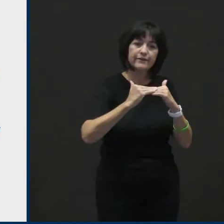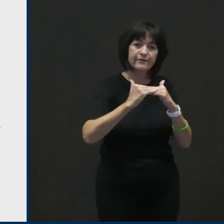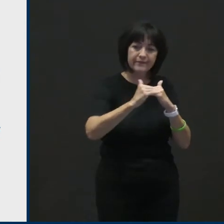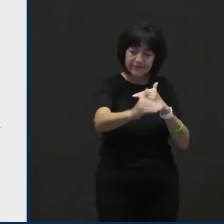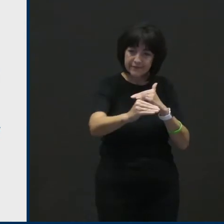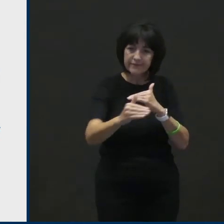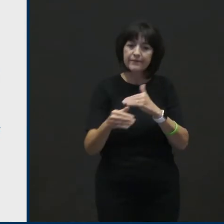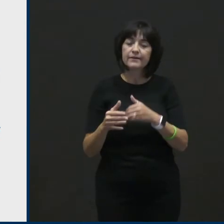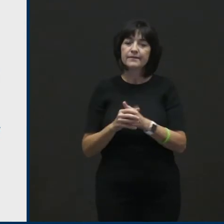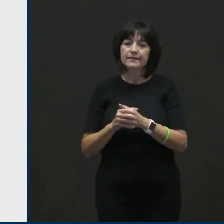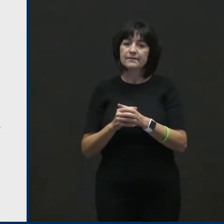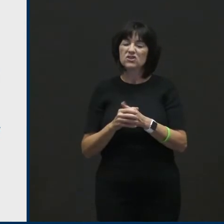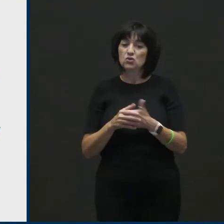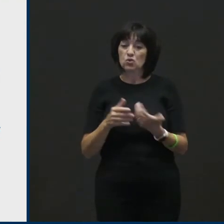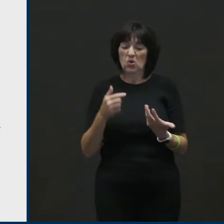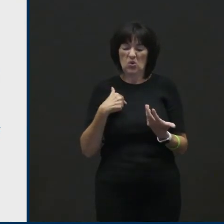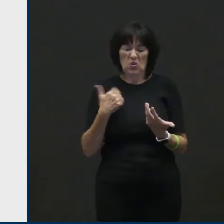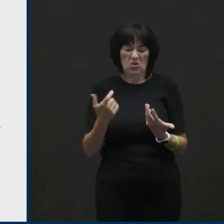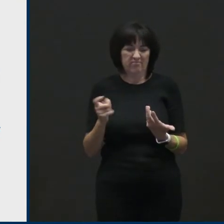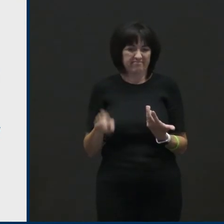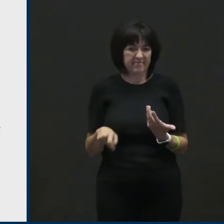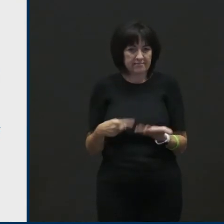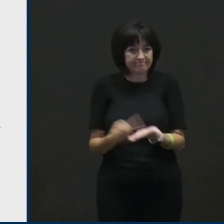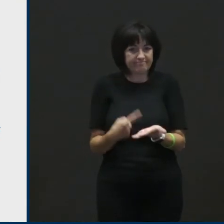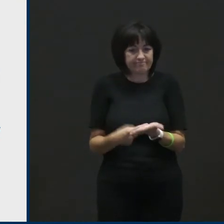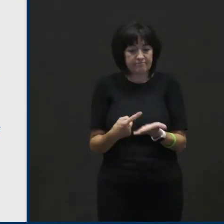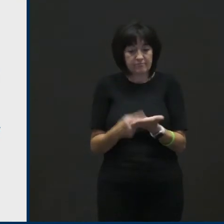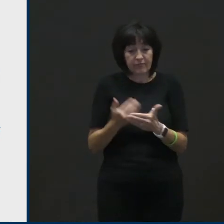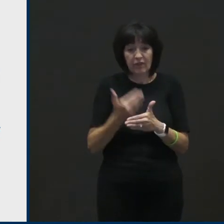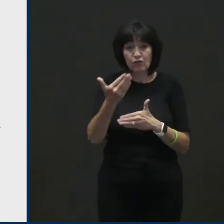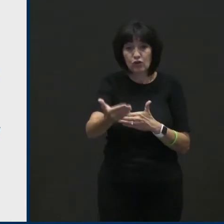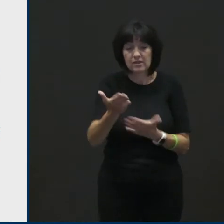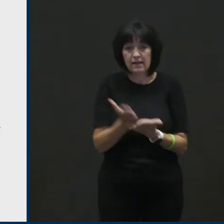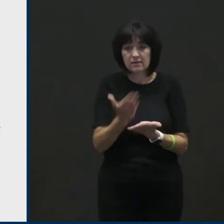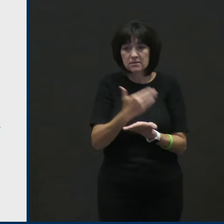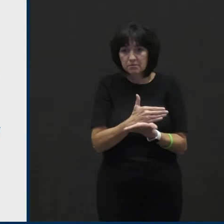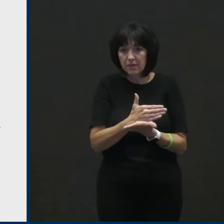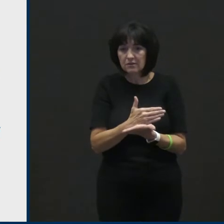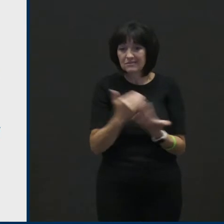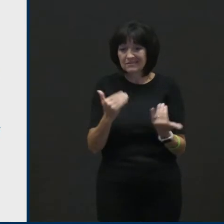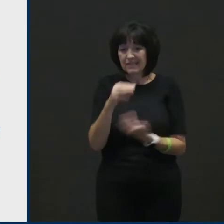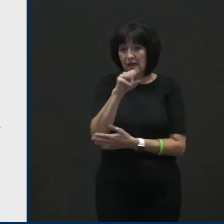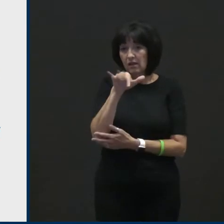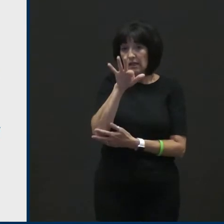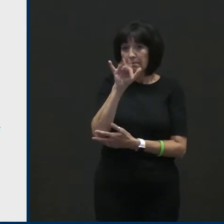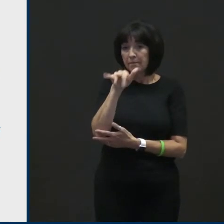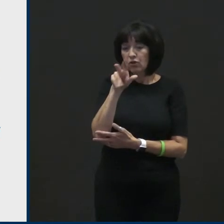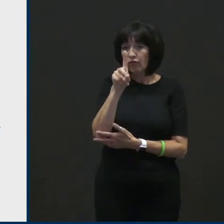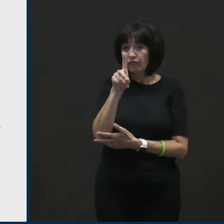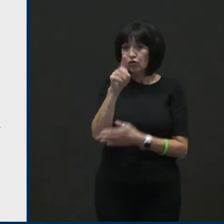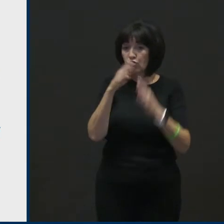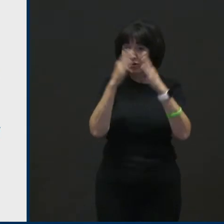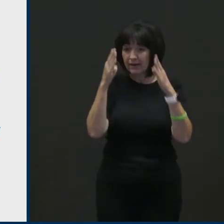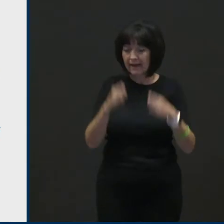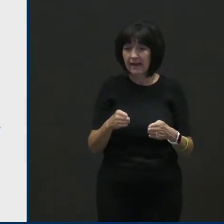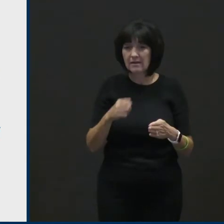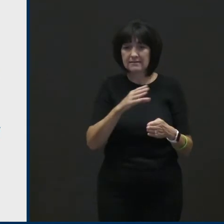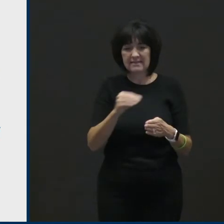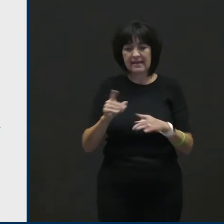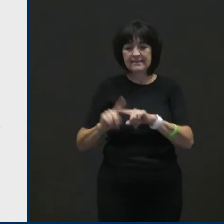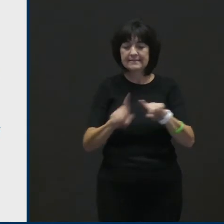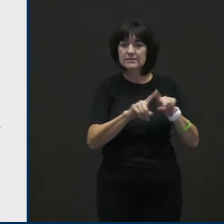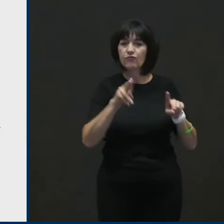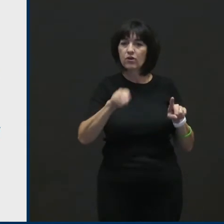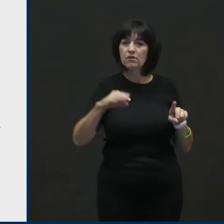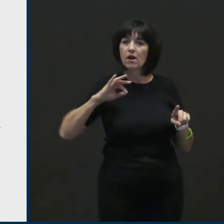next budget cycle. But this partnership with the nonprofits, with Milford Housing and the others, is a really important way to fill some of the